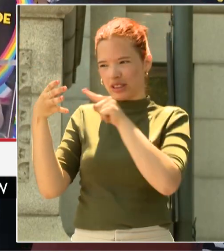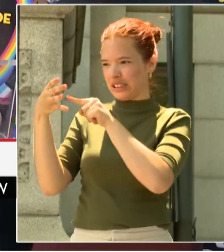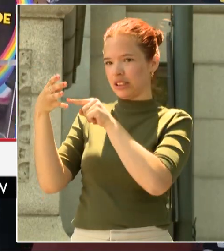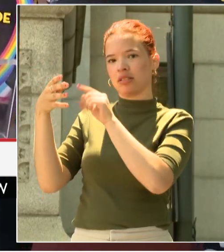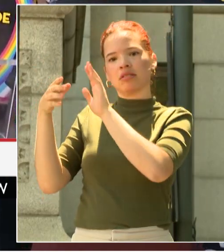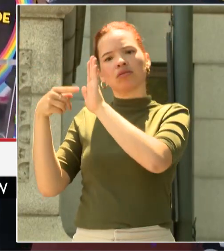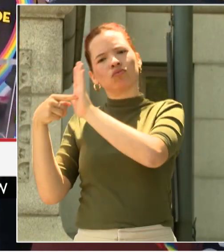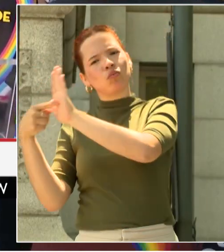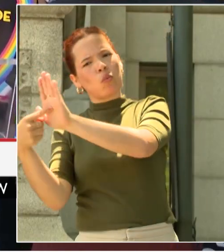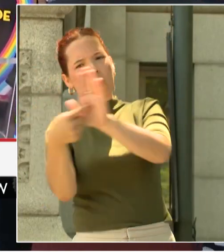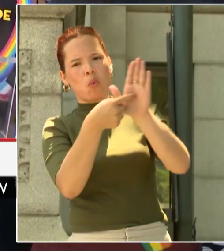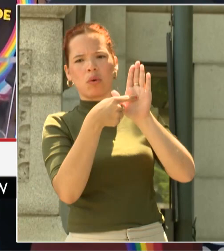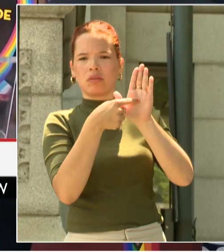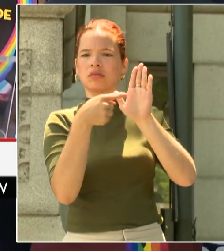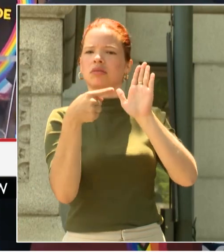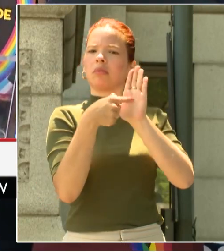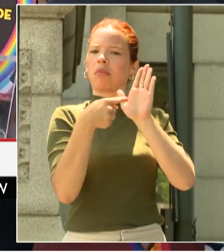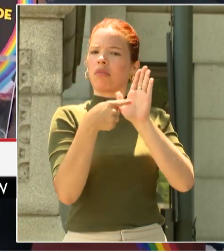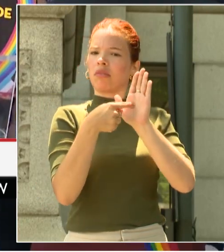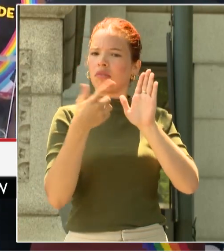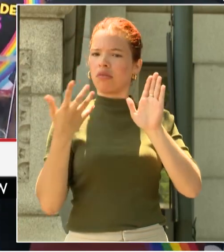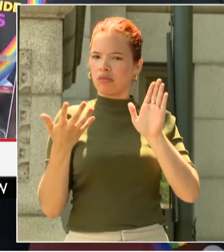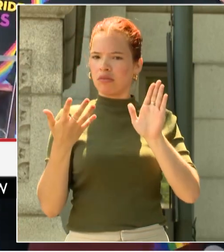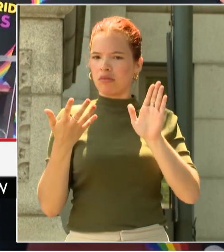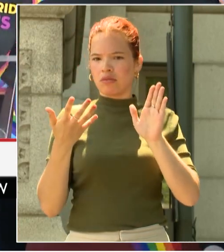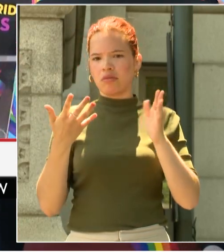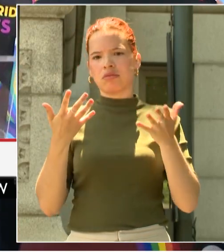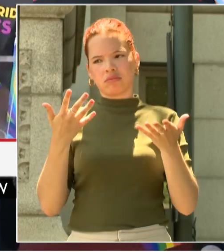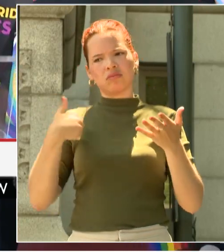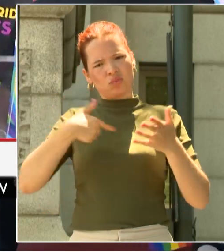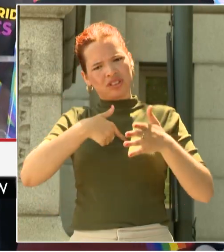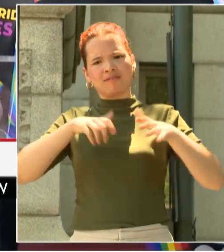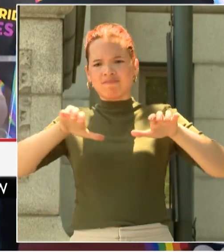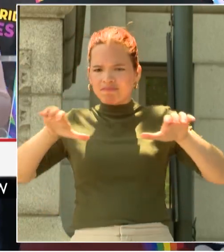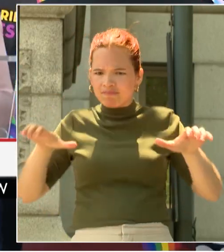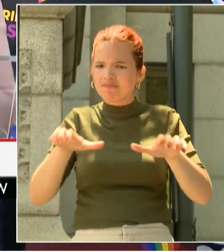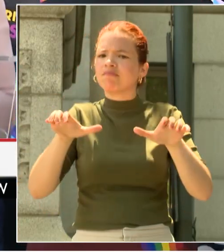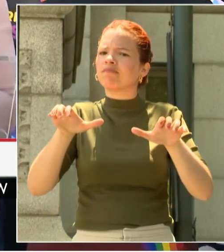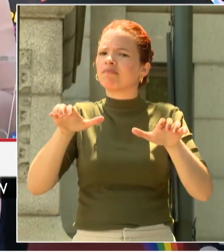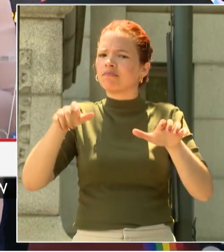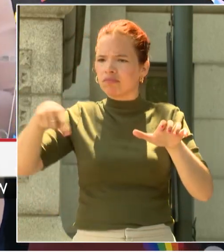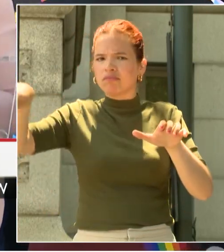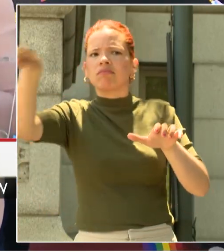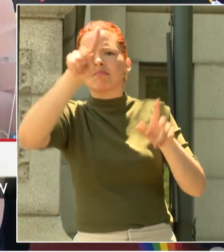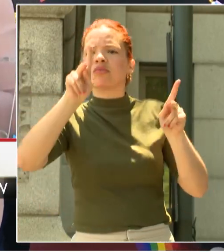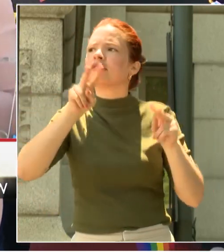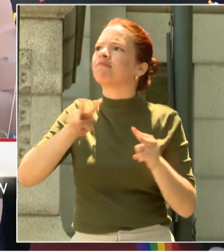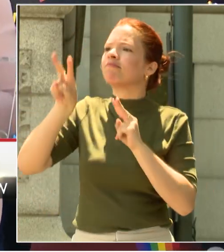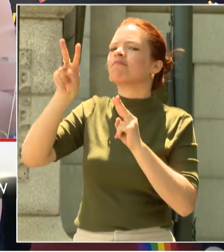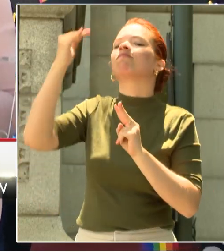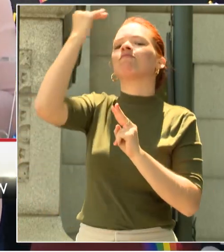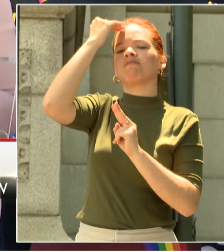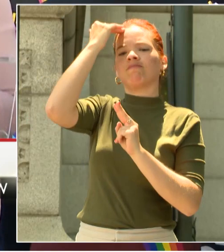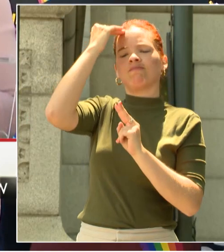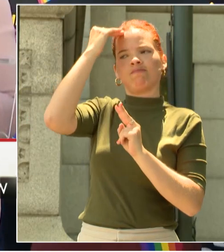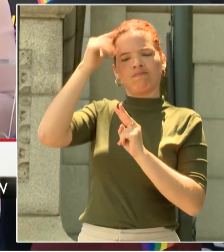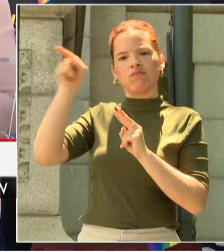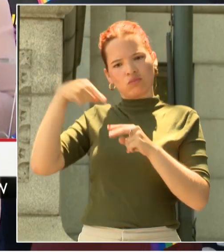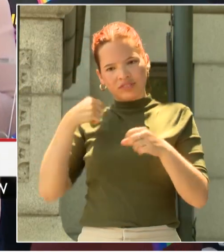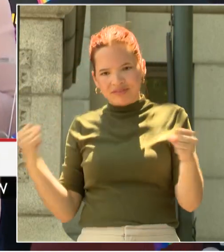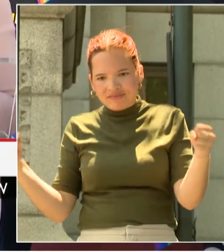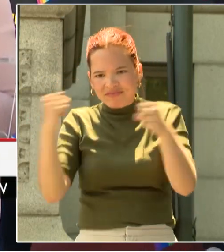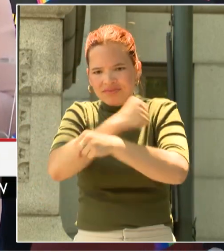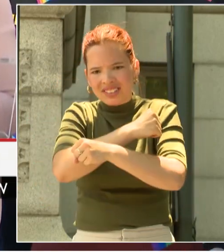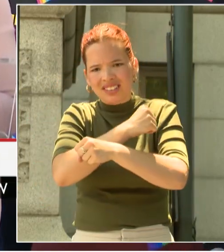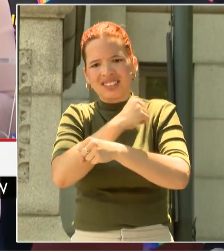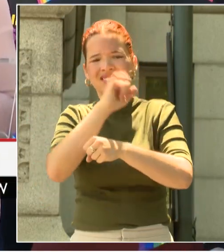that we have to do to also raise awareness, to make sure that we're fighting against hate on our